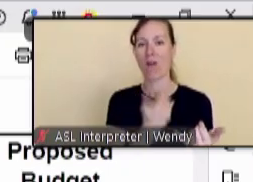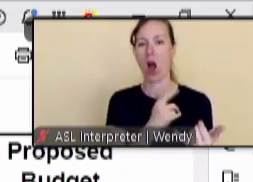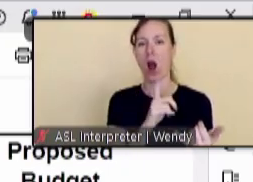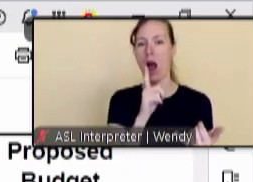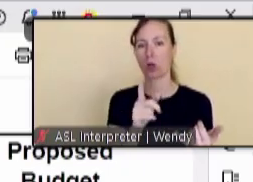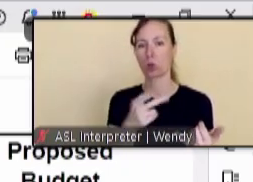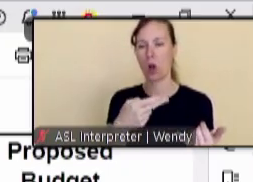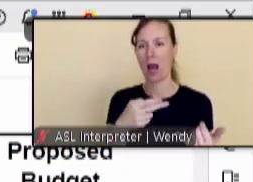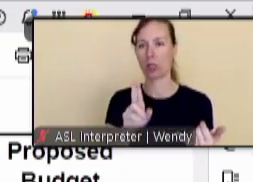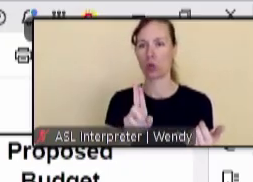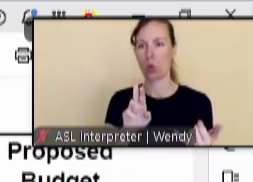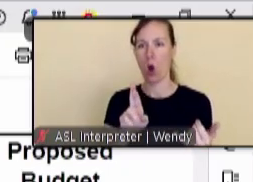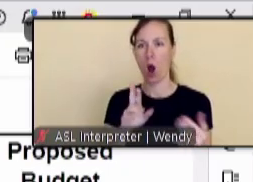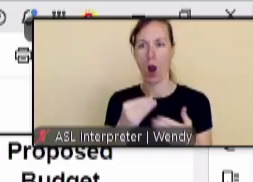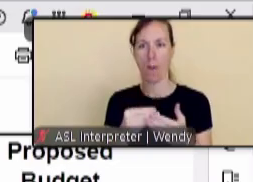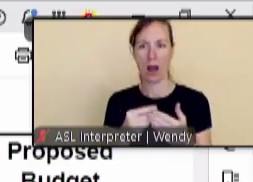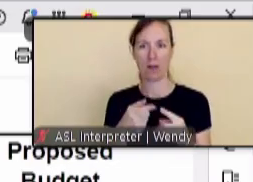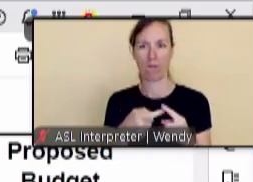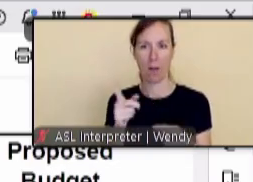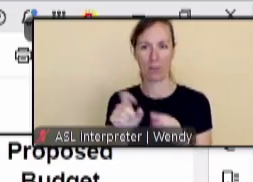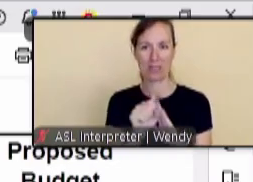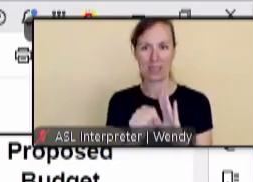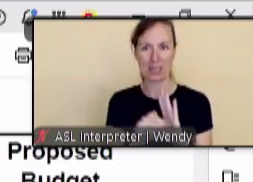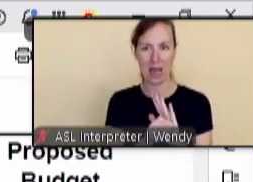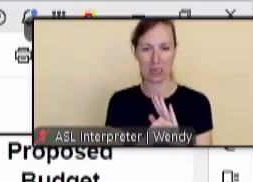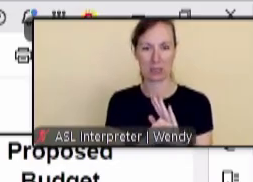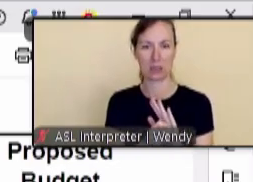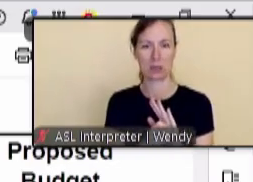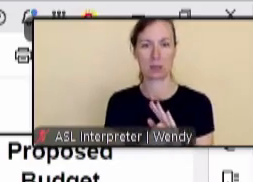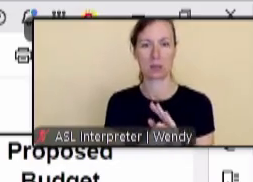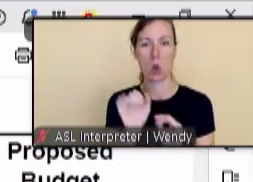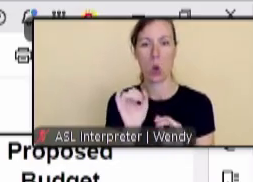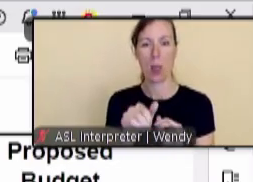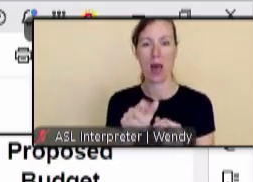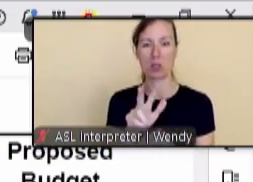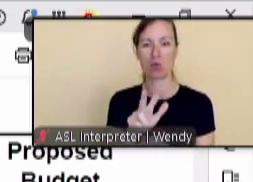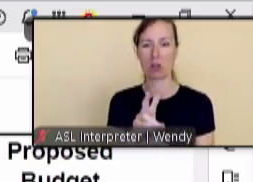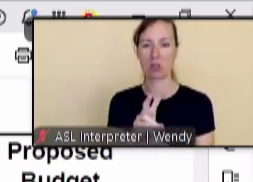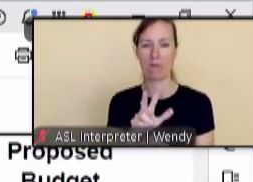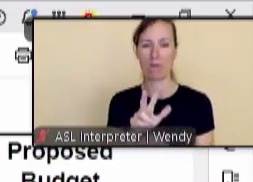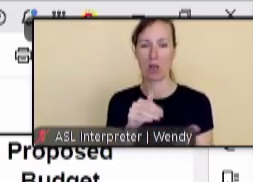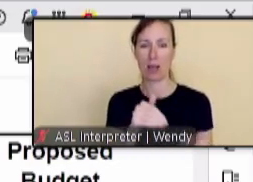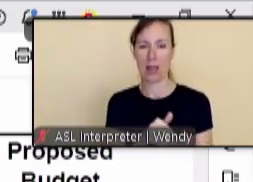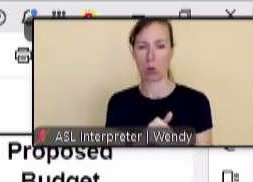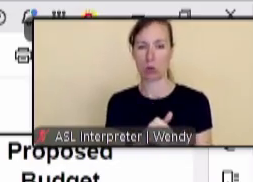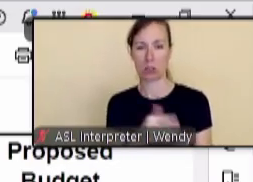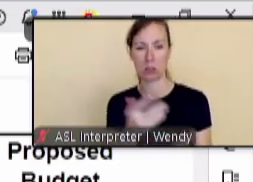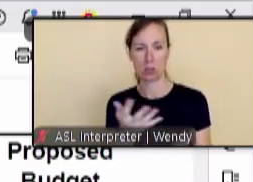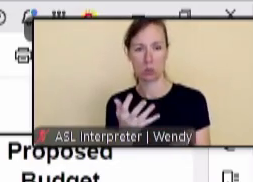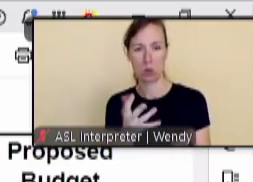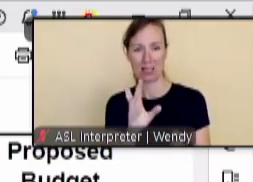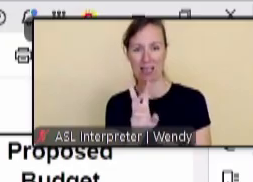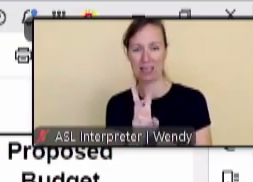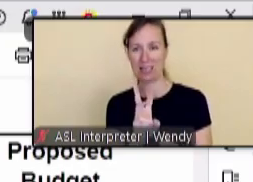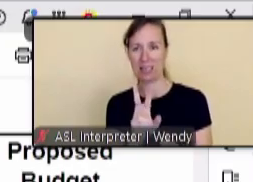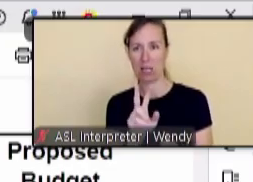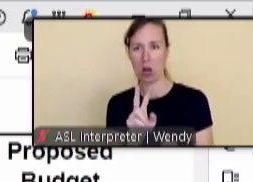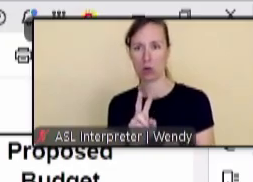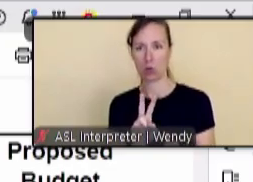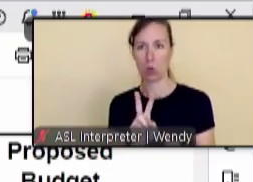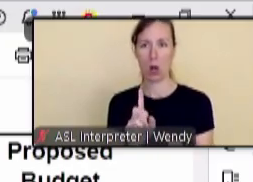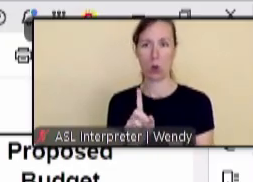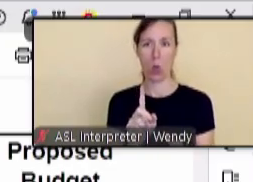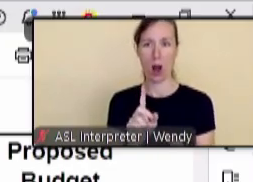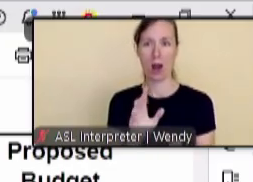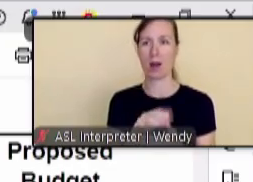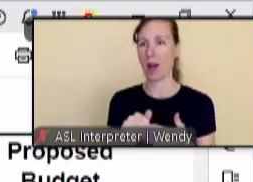the $373,000. What is that? $621, and so that's the major increase in this line